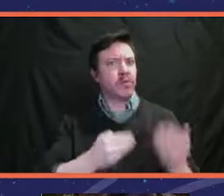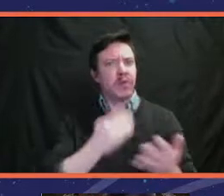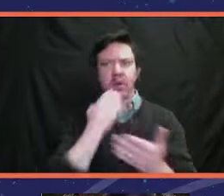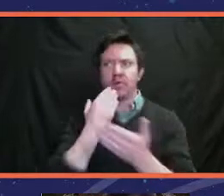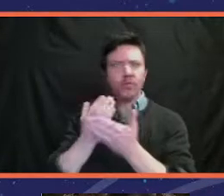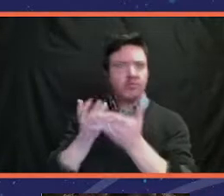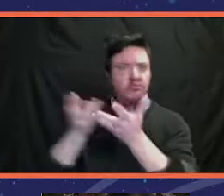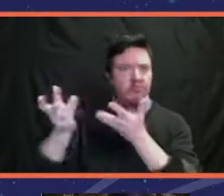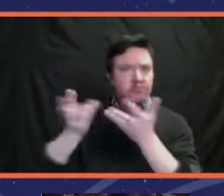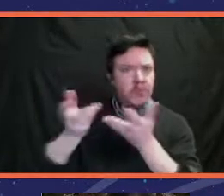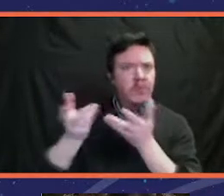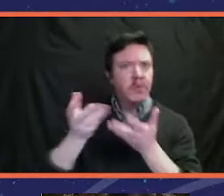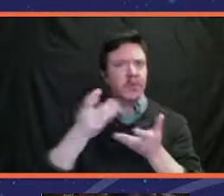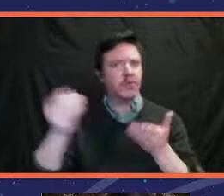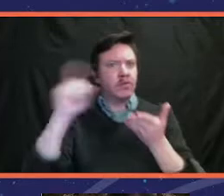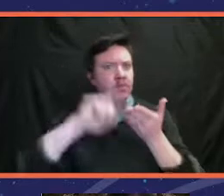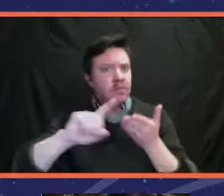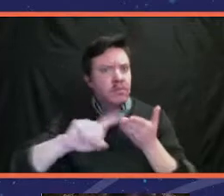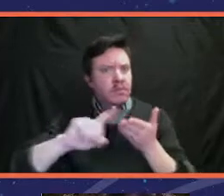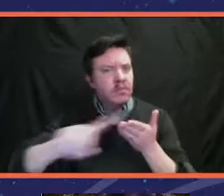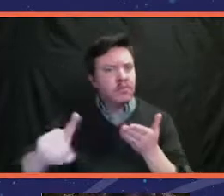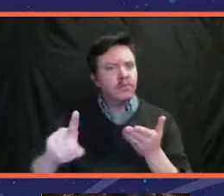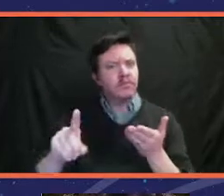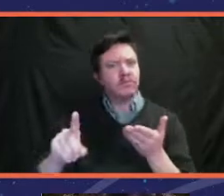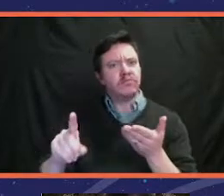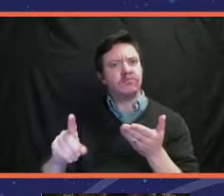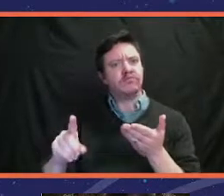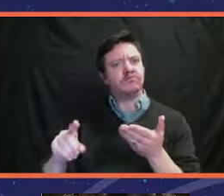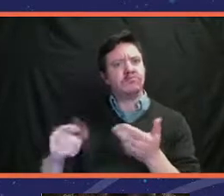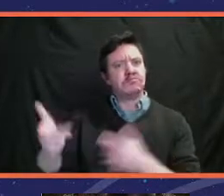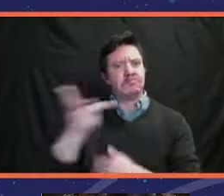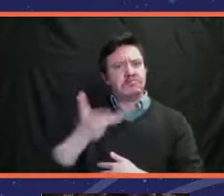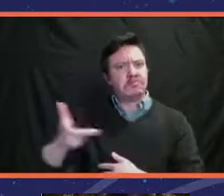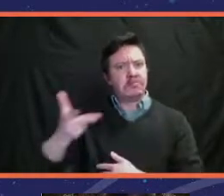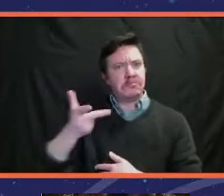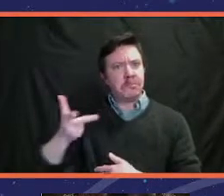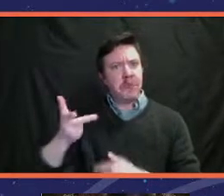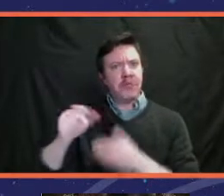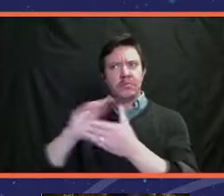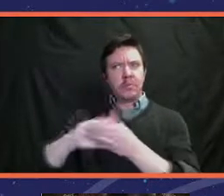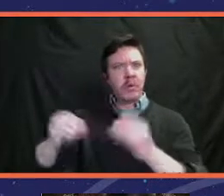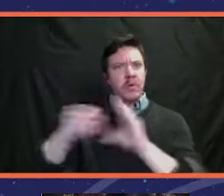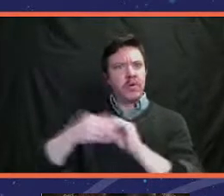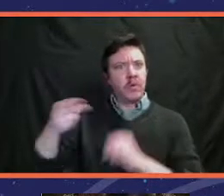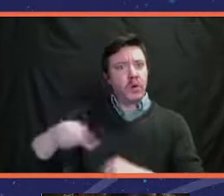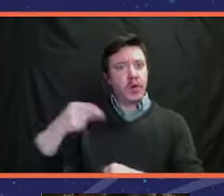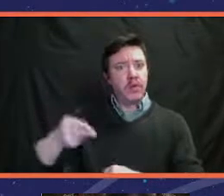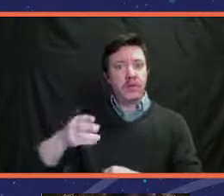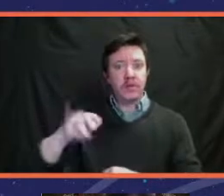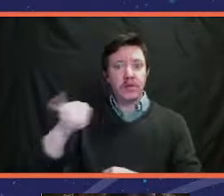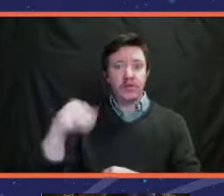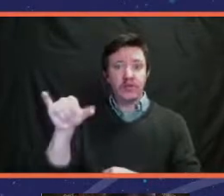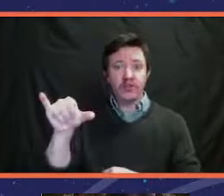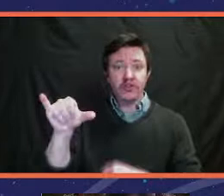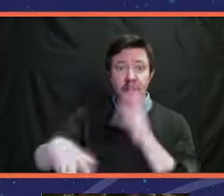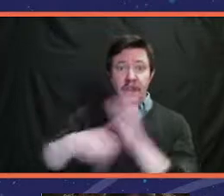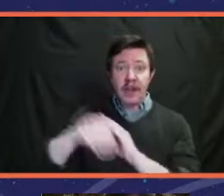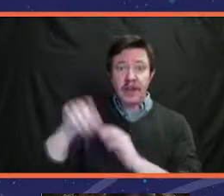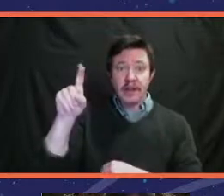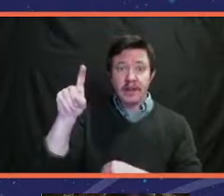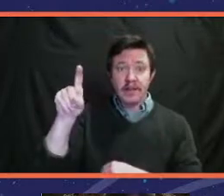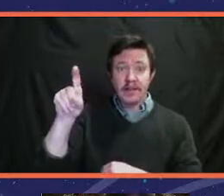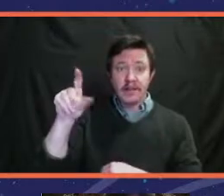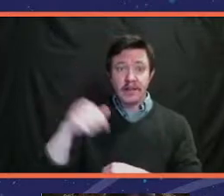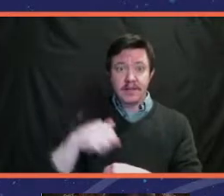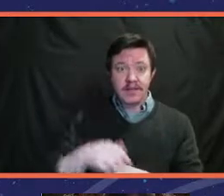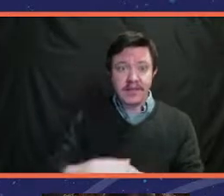research and just thinking with each other's histories, starting from our own stories. Jay, you want to say anything about this? I feel like a lot of this is from your brain